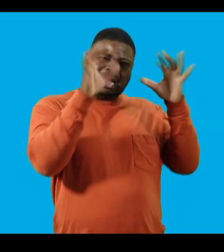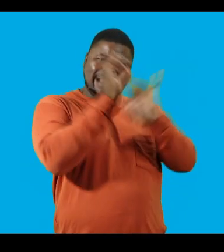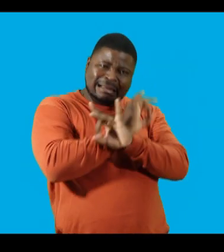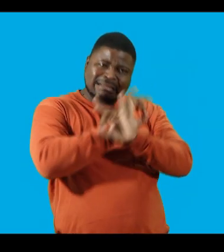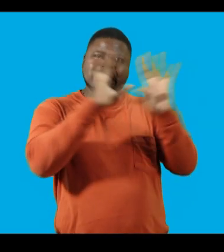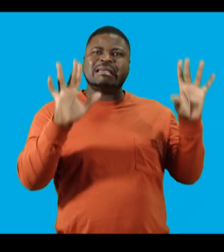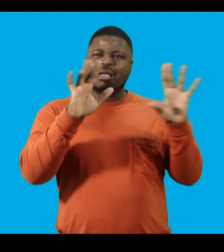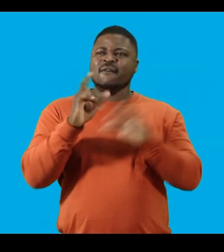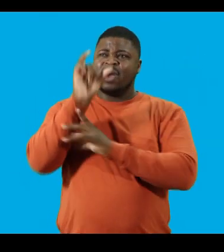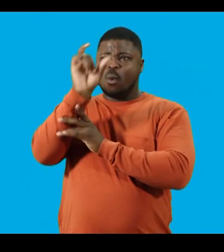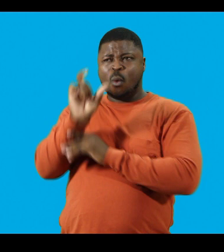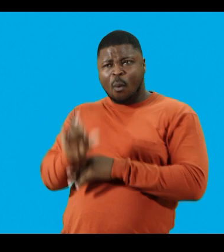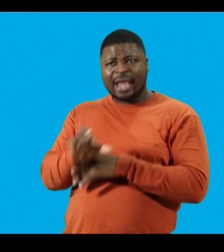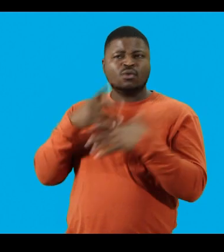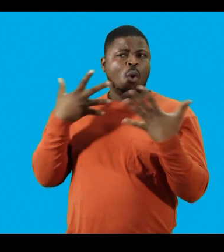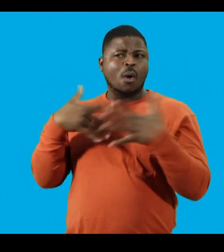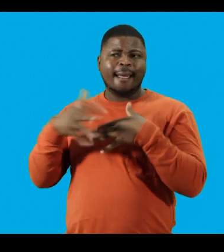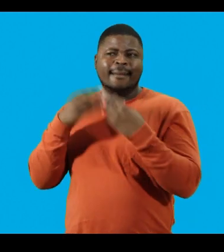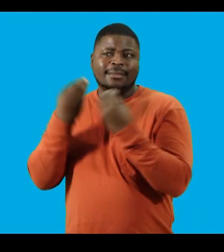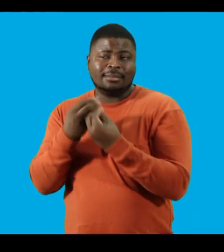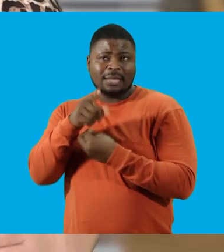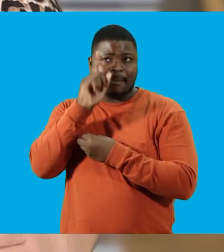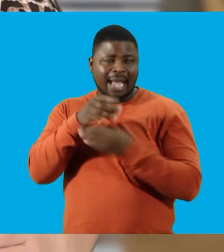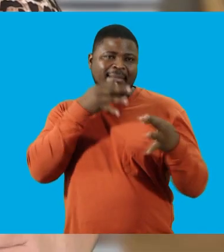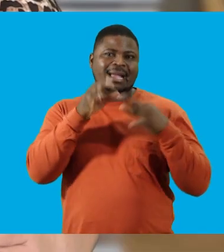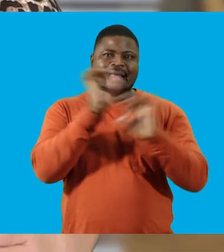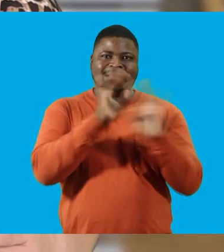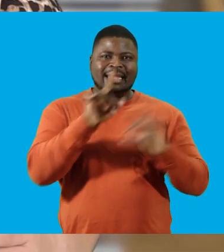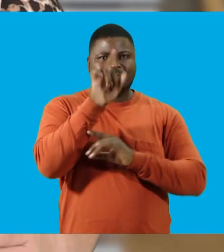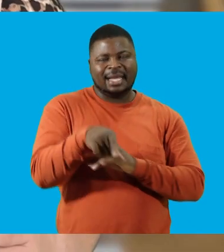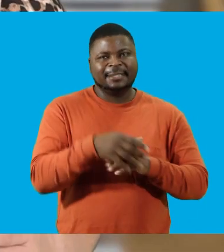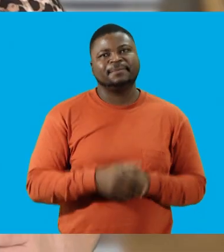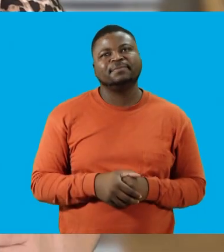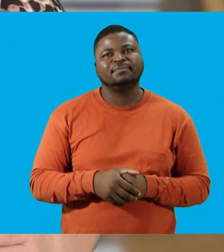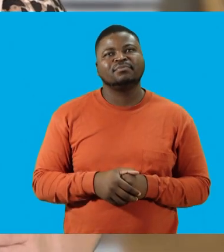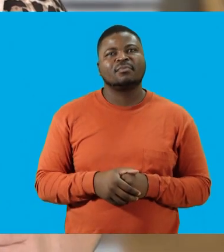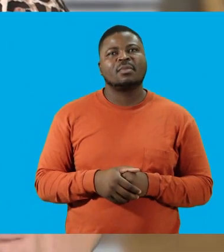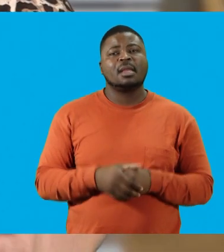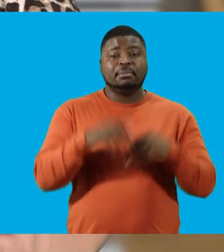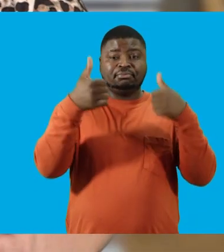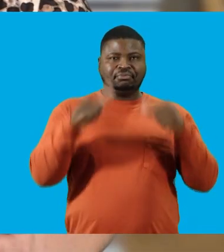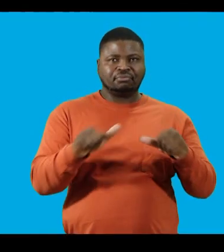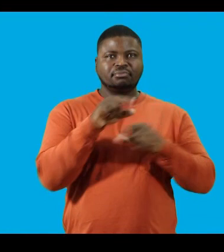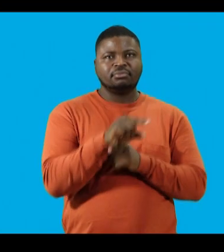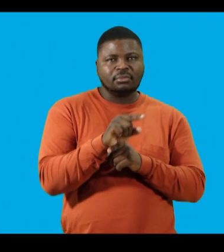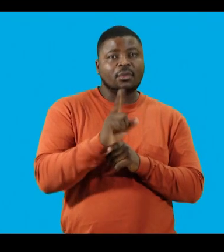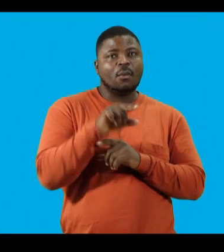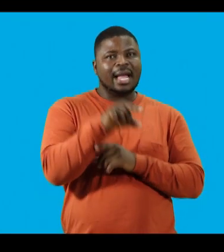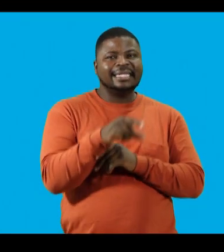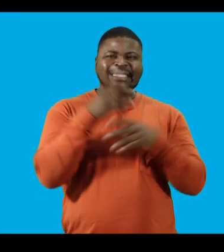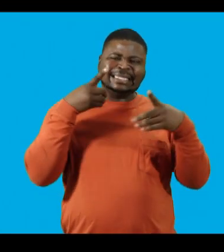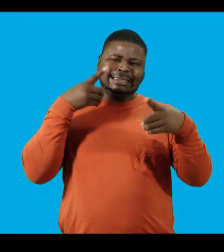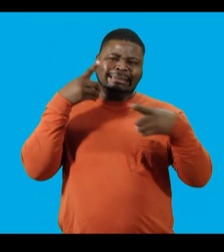clear meaning of a term or something. The next action verbs is